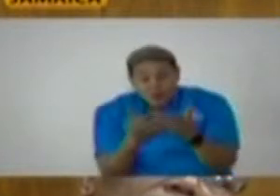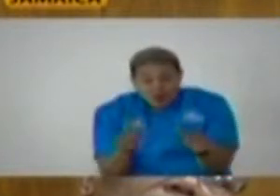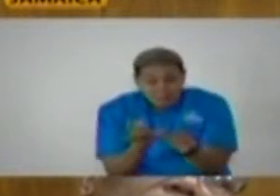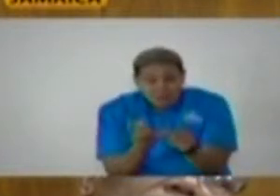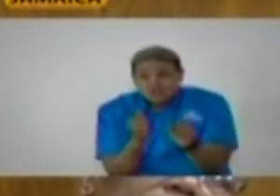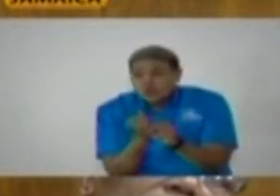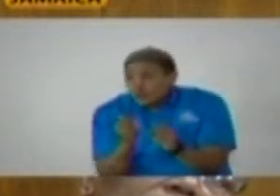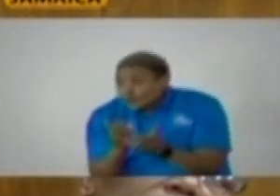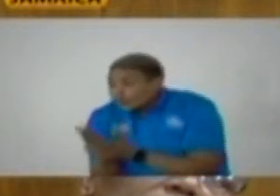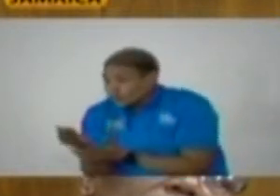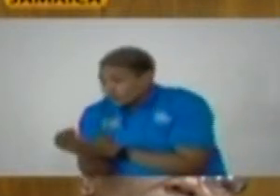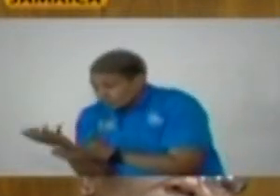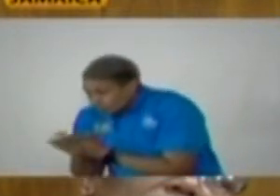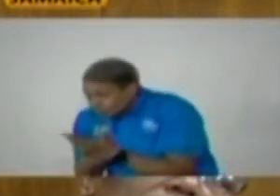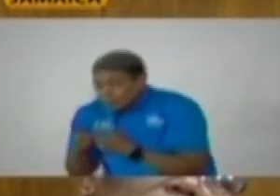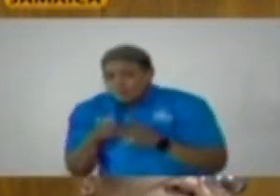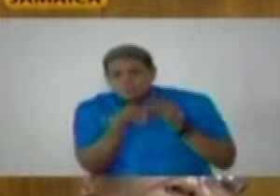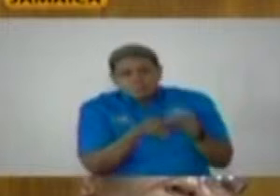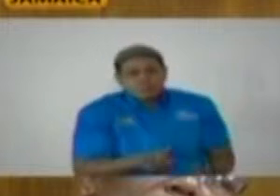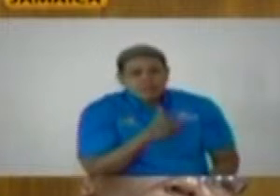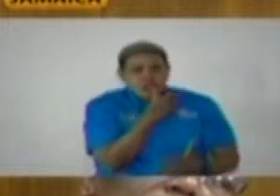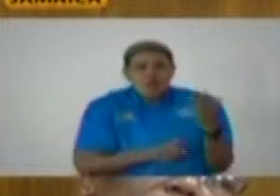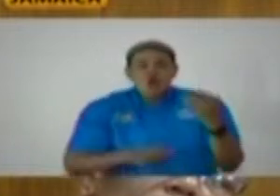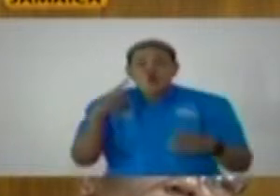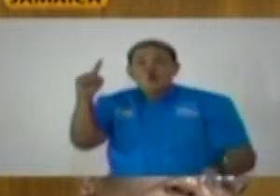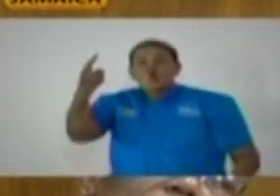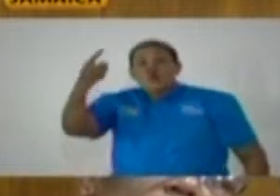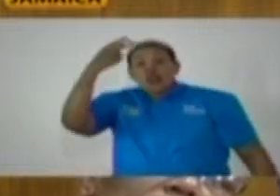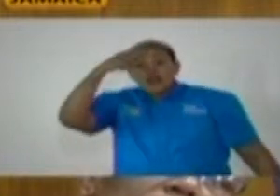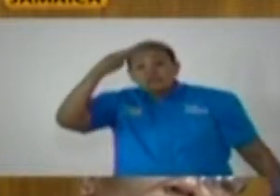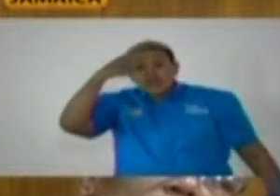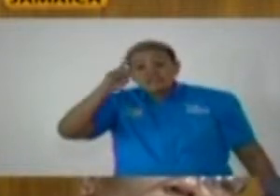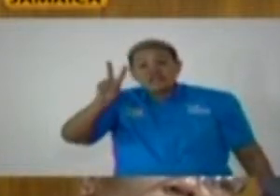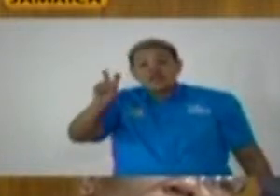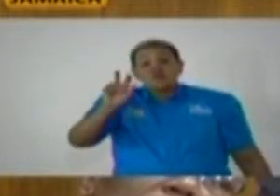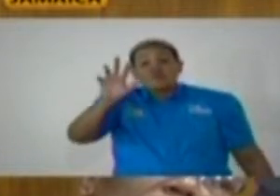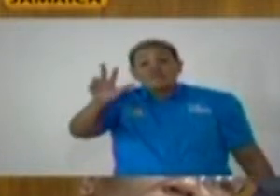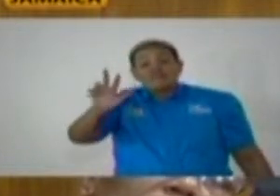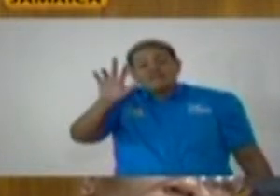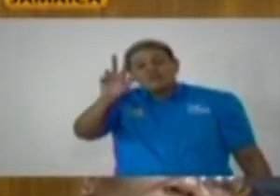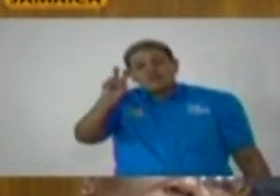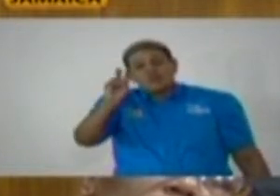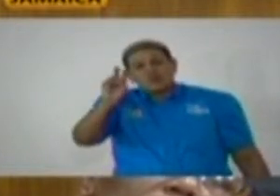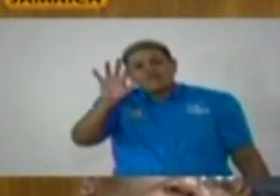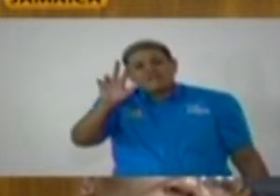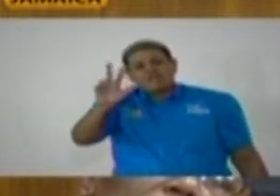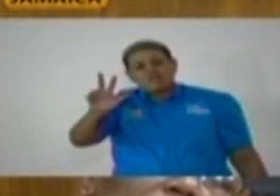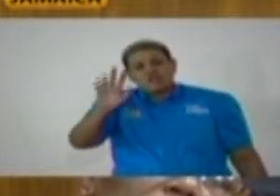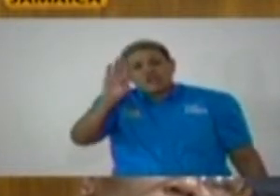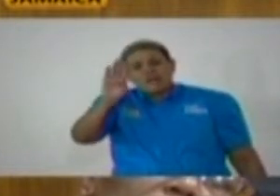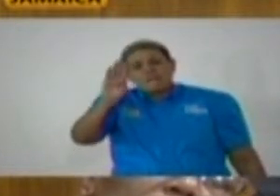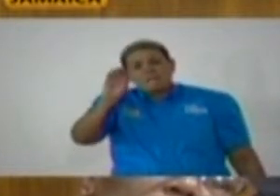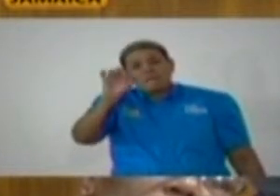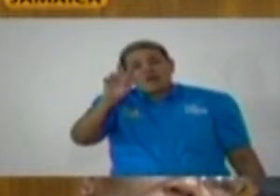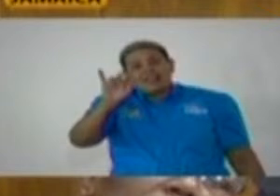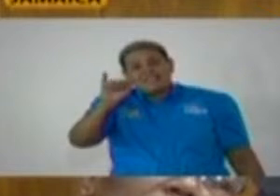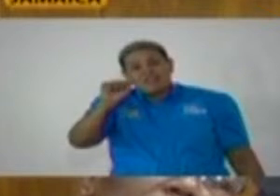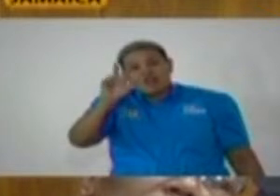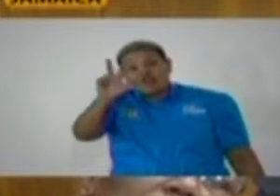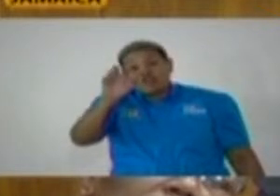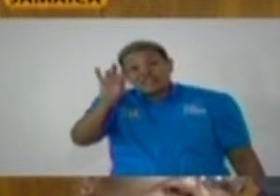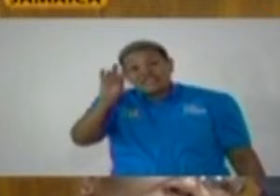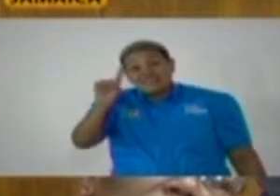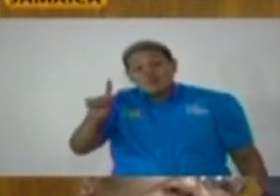and non-wage costs. Only Mexico at $253, Bolivia at $371, and